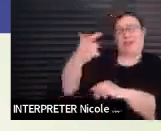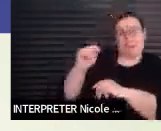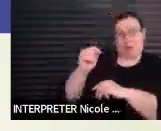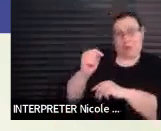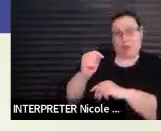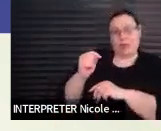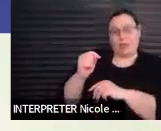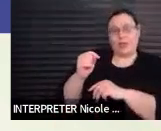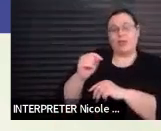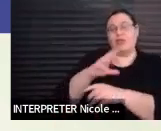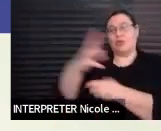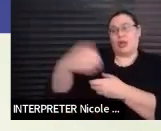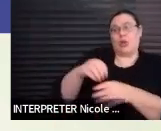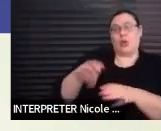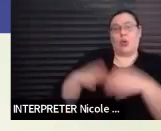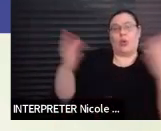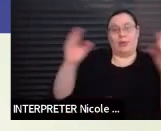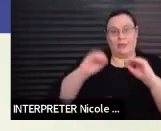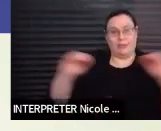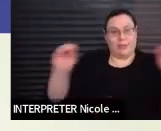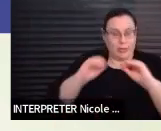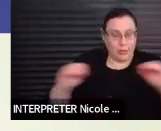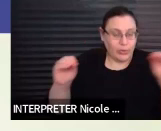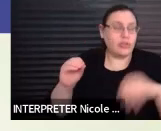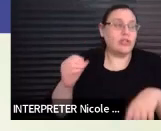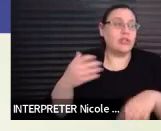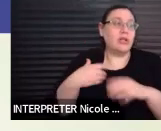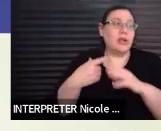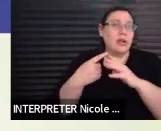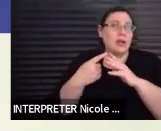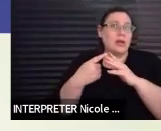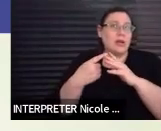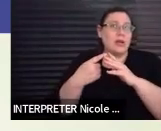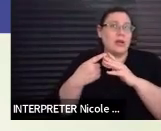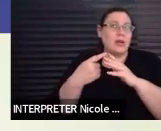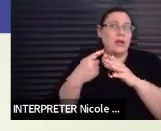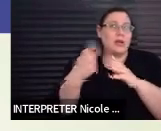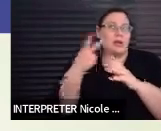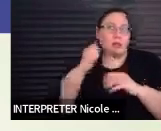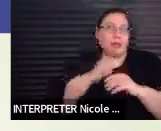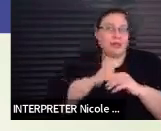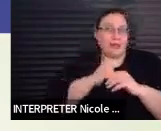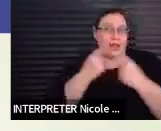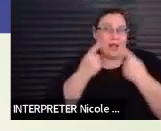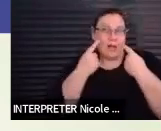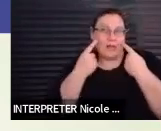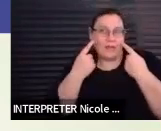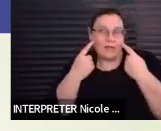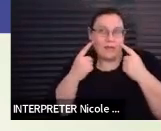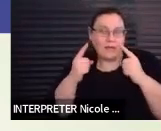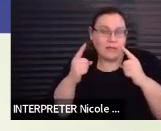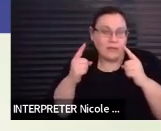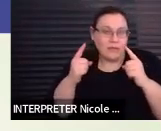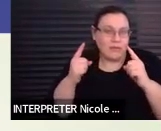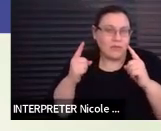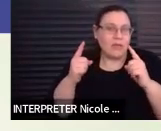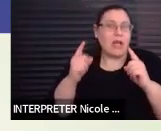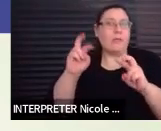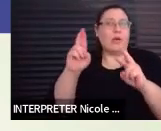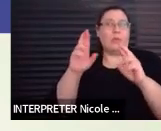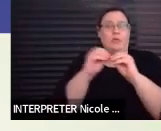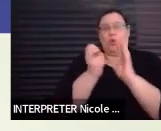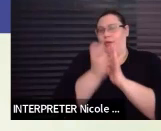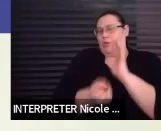open pedagogy. I start myself getting into, and I'm hoping to get more immersed in that, and hopefully